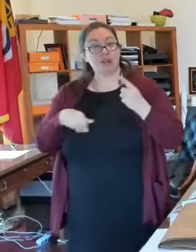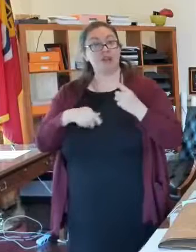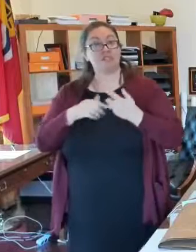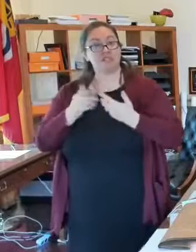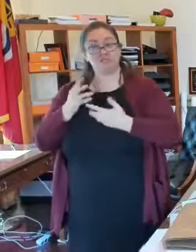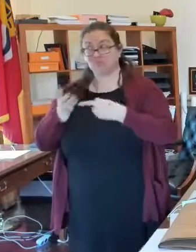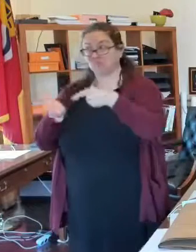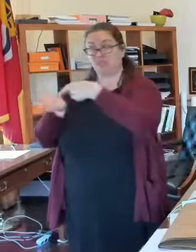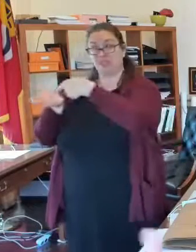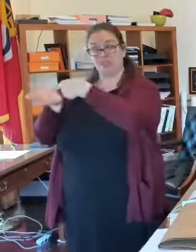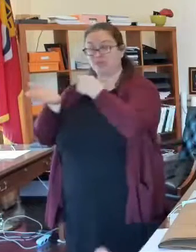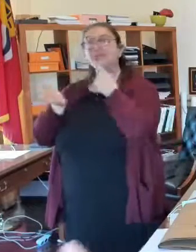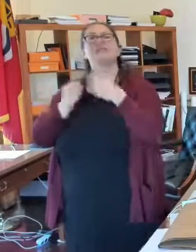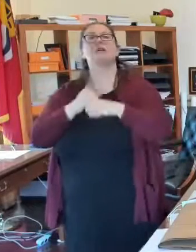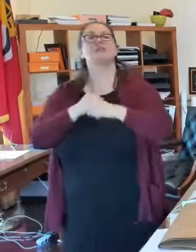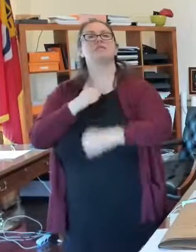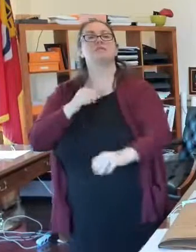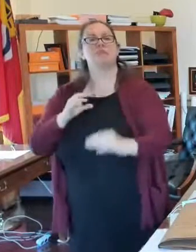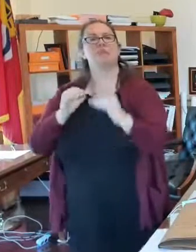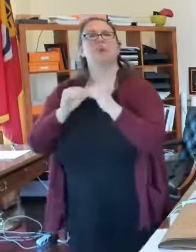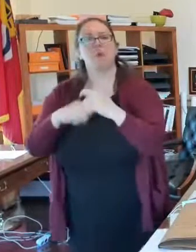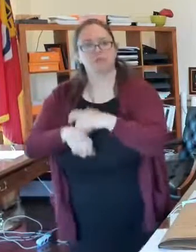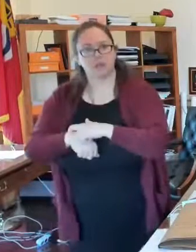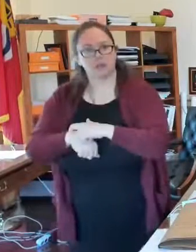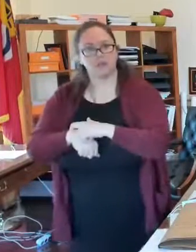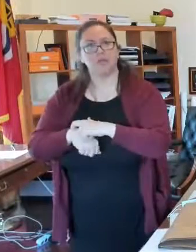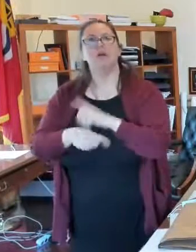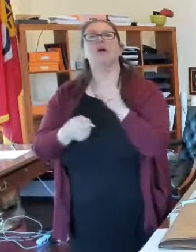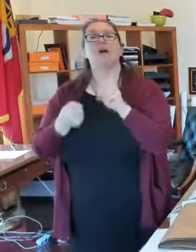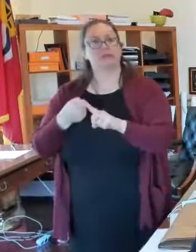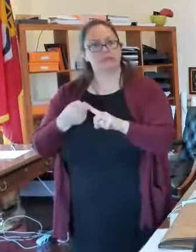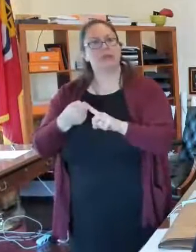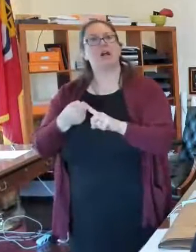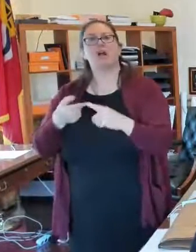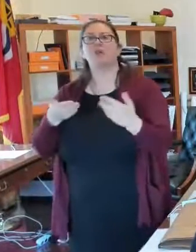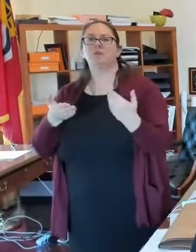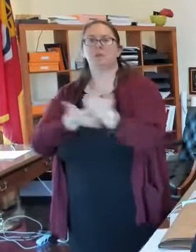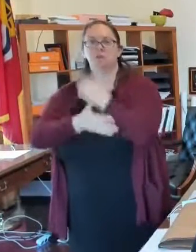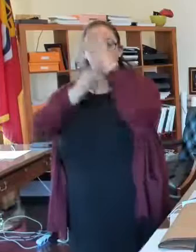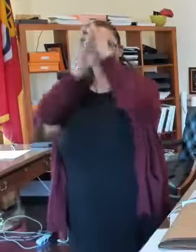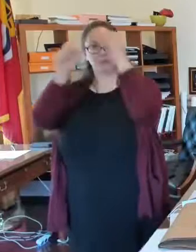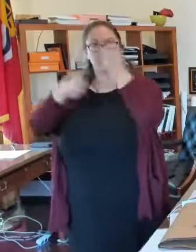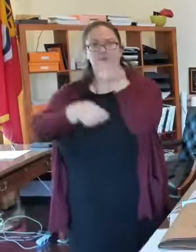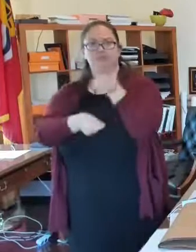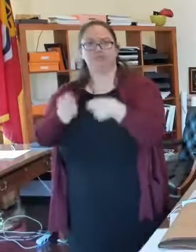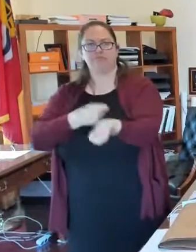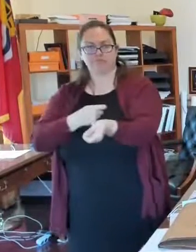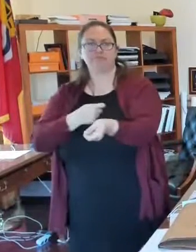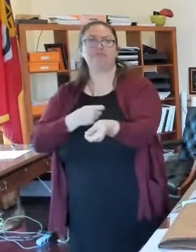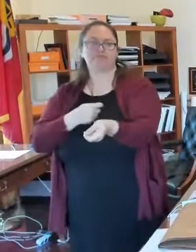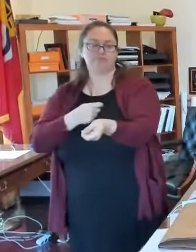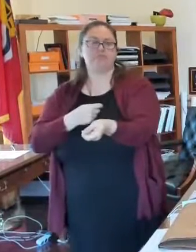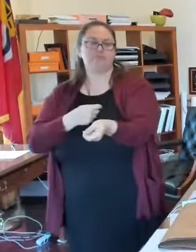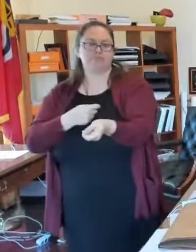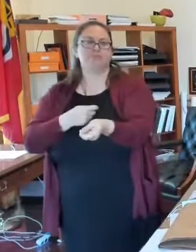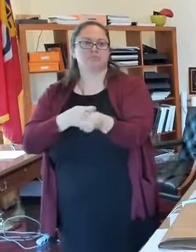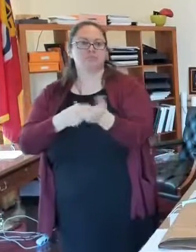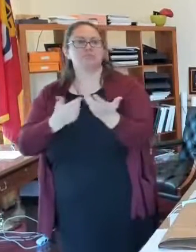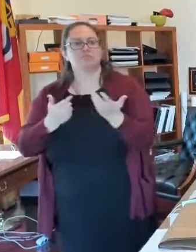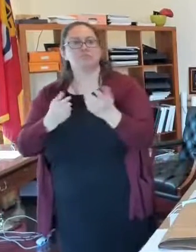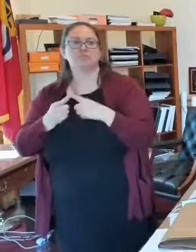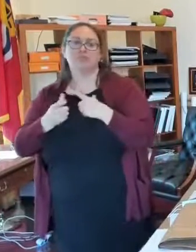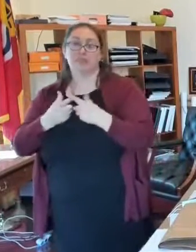will provide some relief until a new administration is in place and may be able to do more